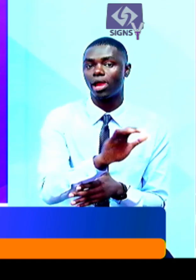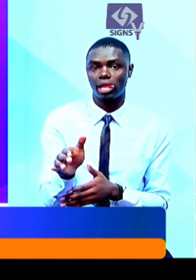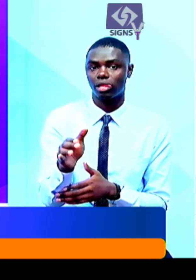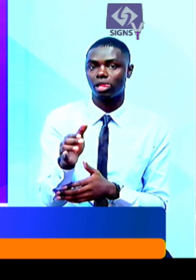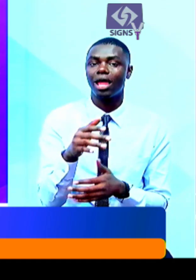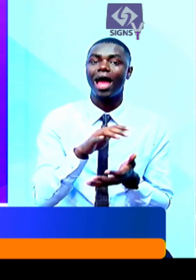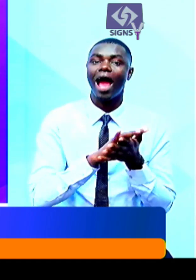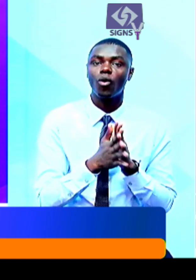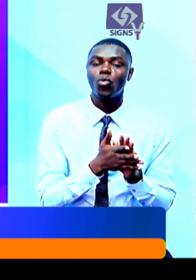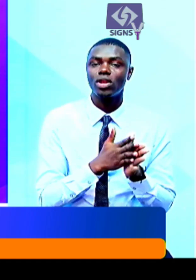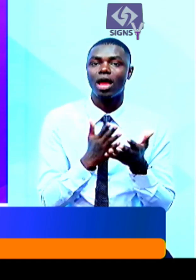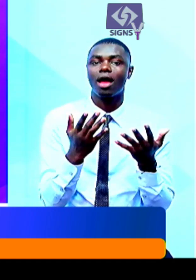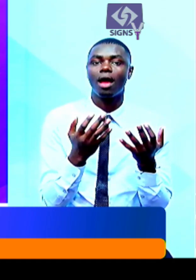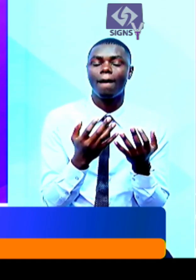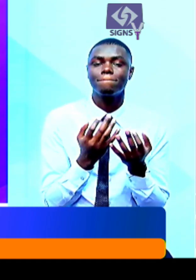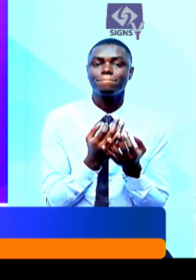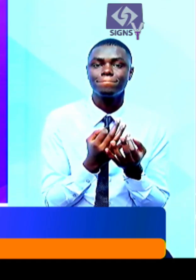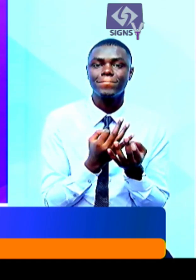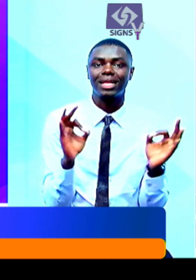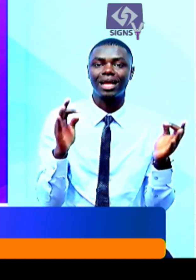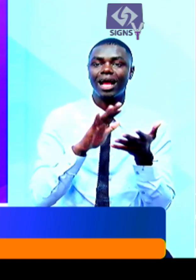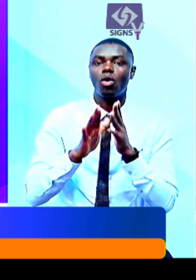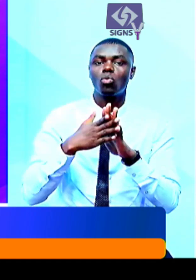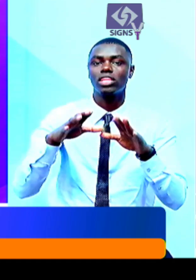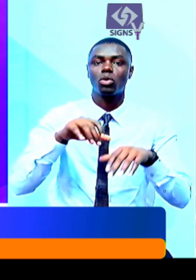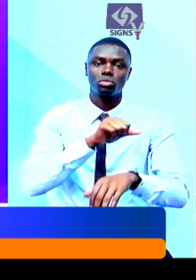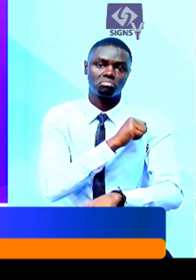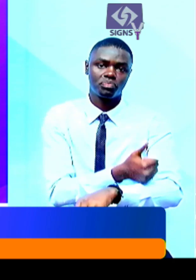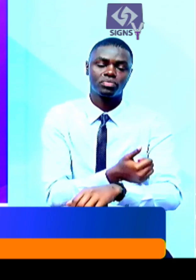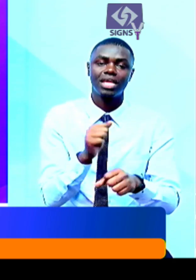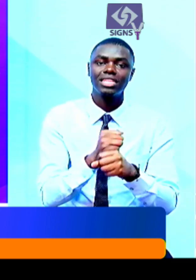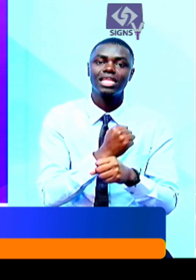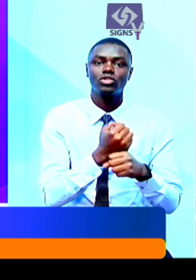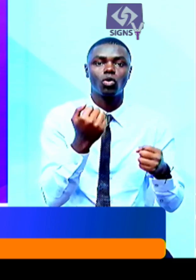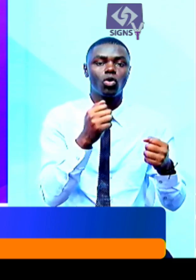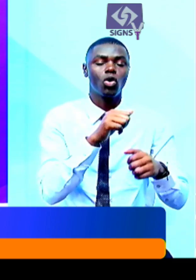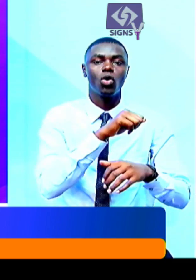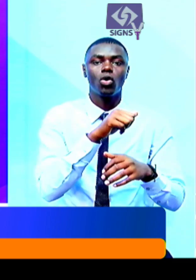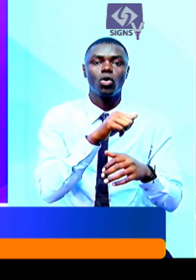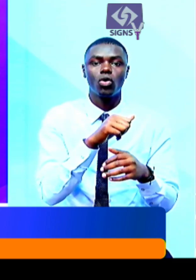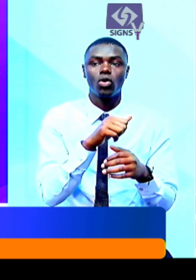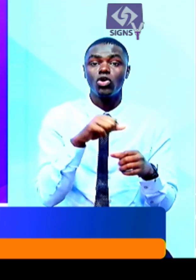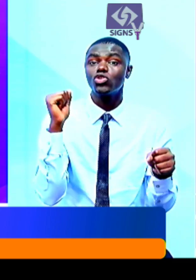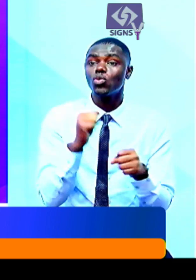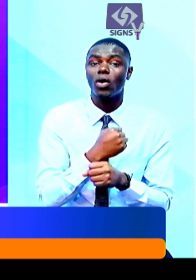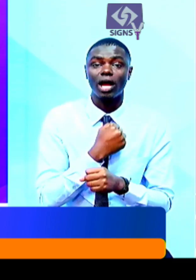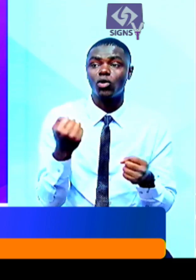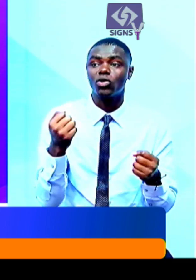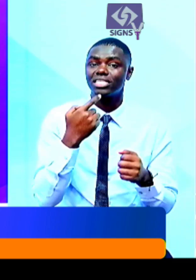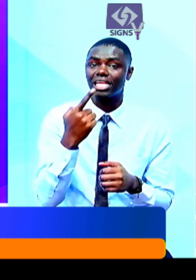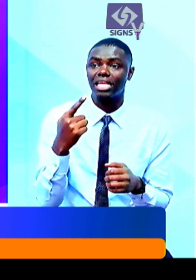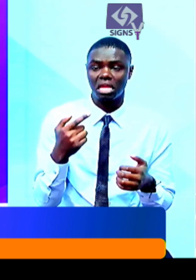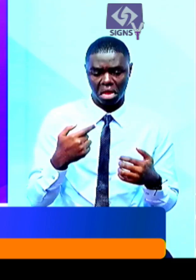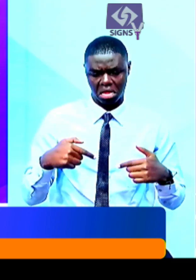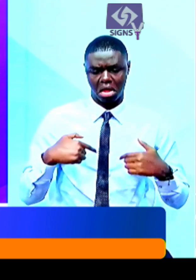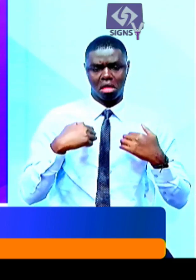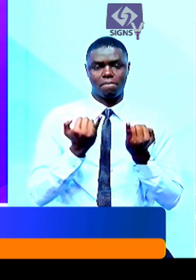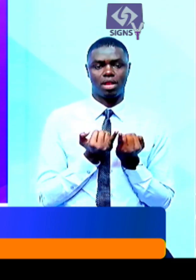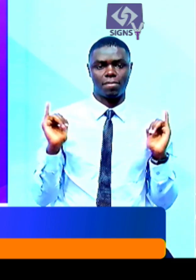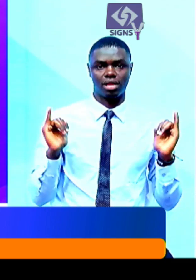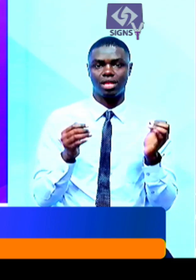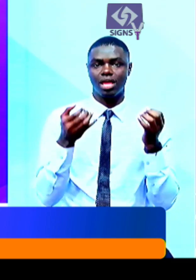Hakuna Madaraka Bila Mamlaka. Hakuna Madaraka Bila Mamlaka means you cannot be able to say you are independent